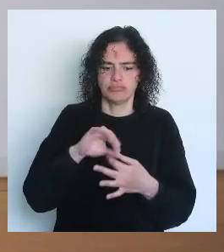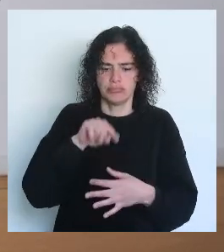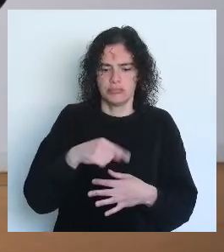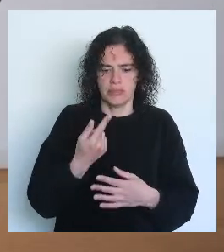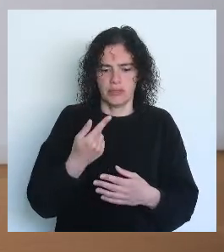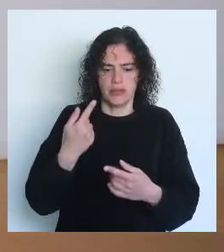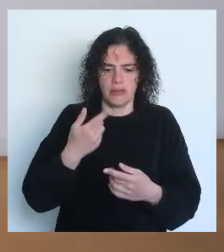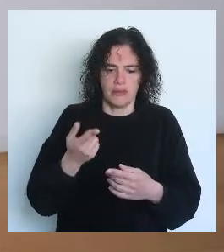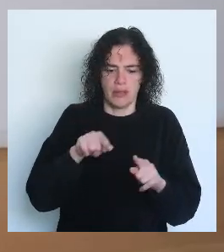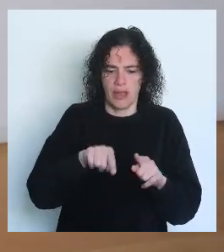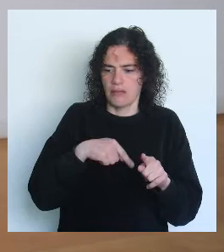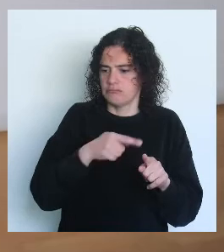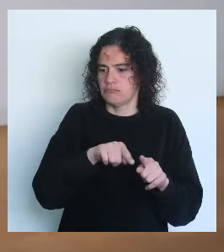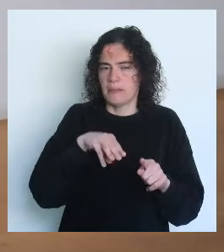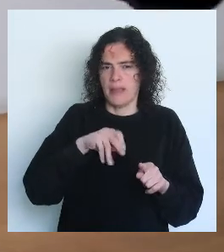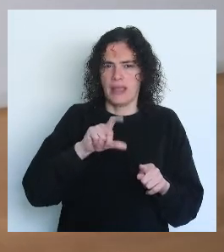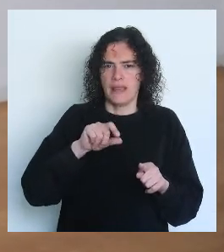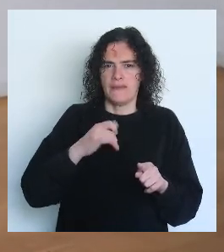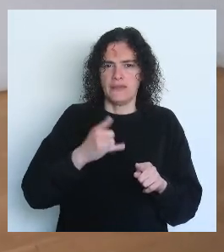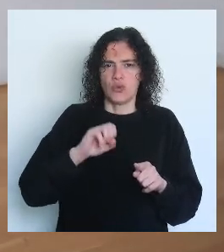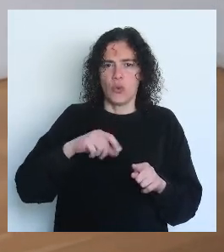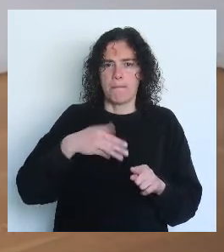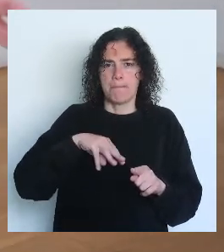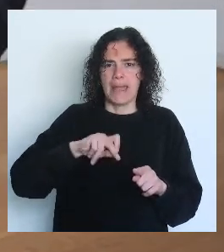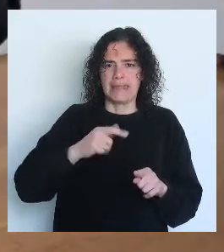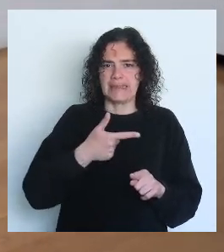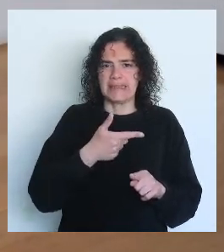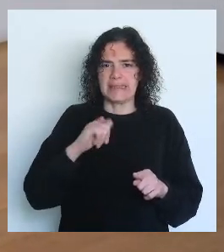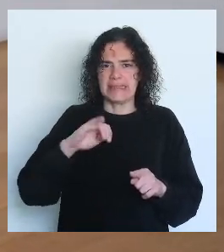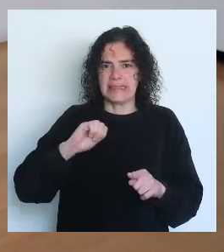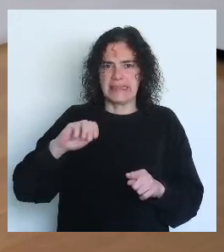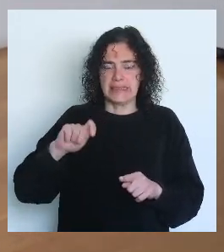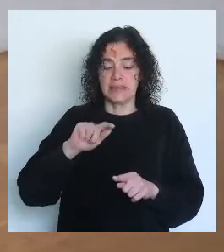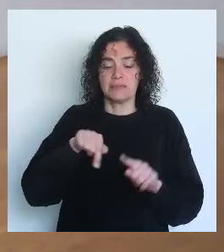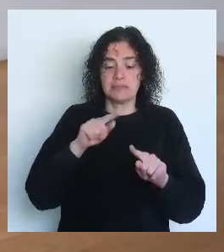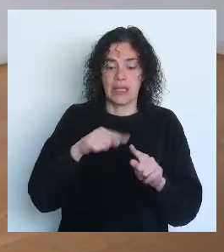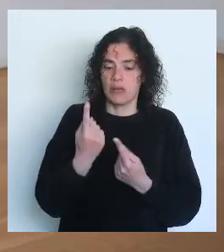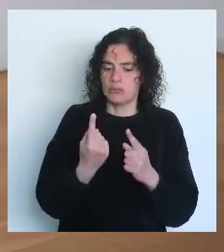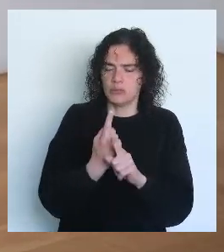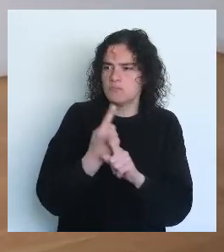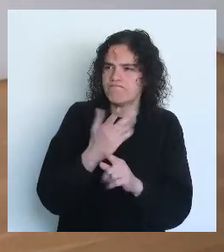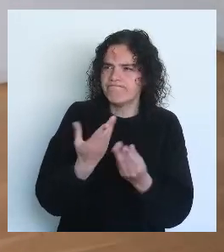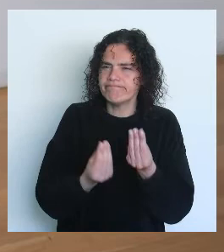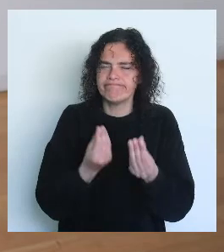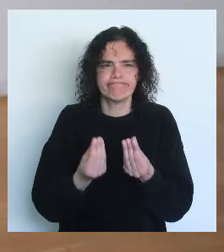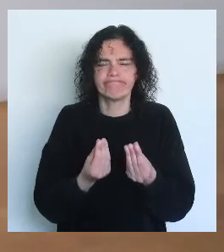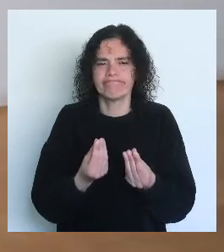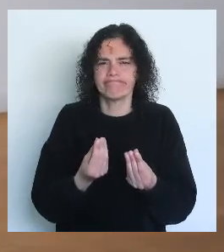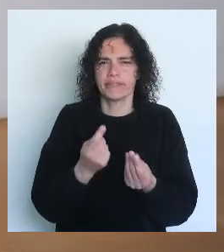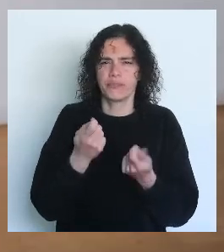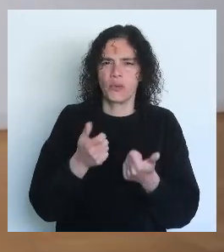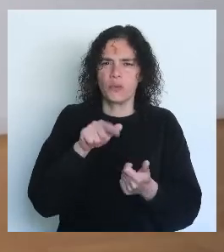but let's say coming out of either Malevich or Matisse. There is something which is